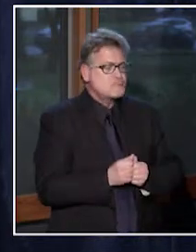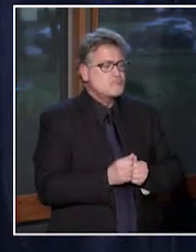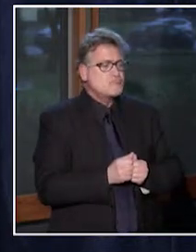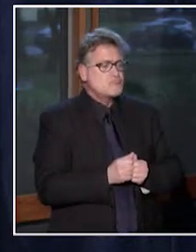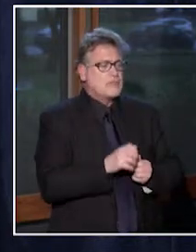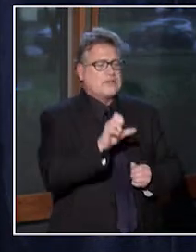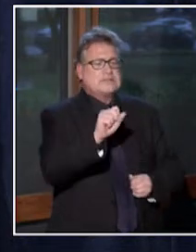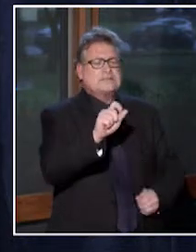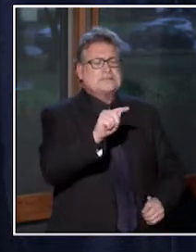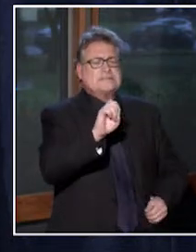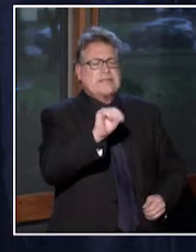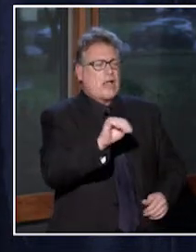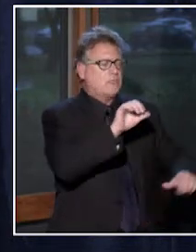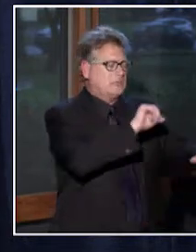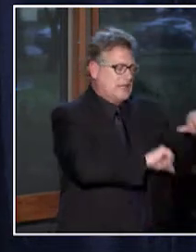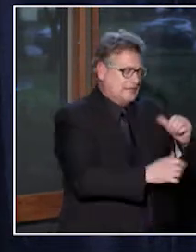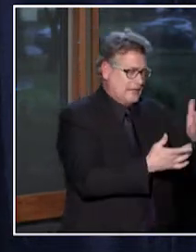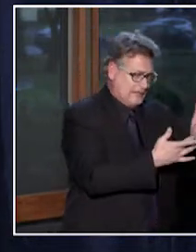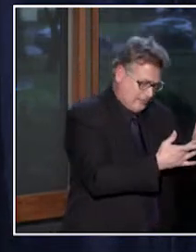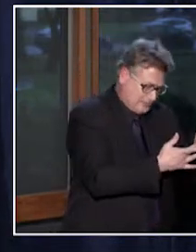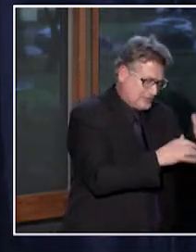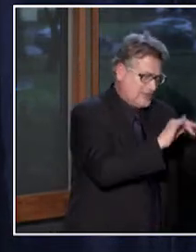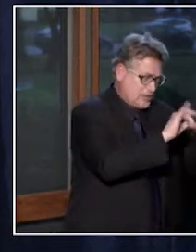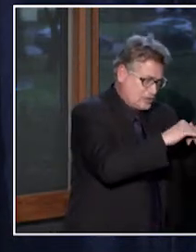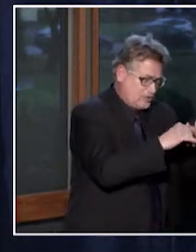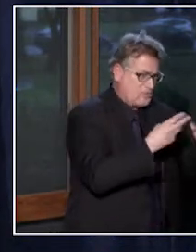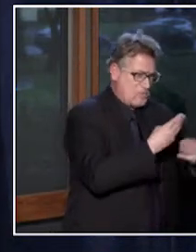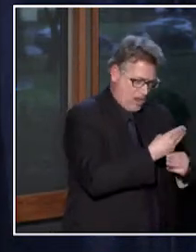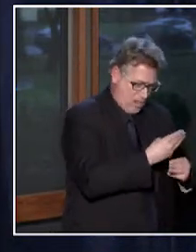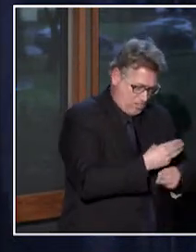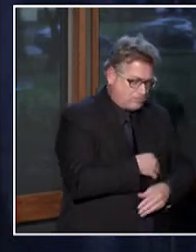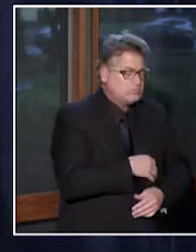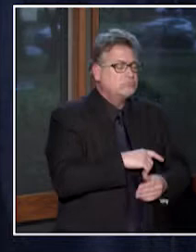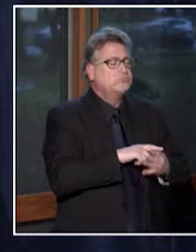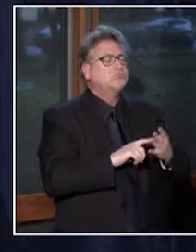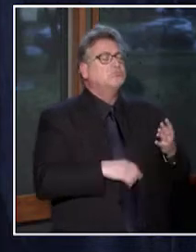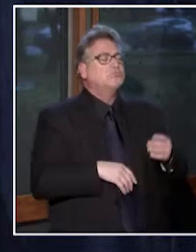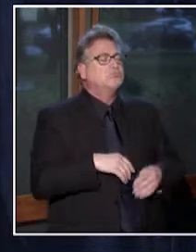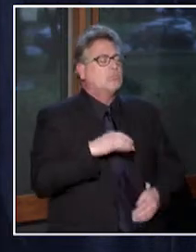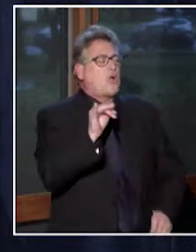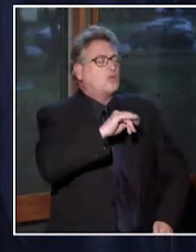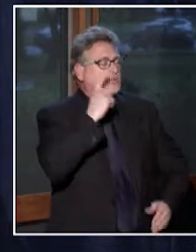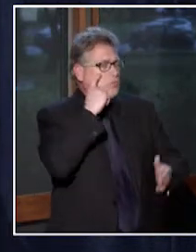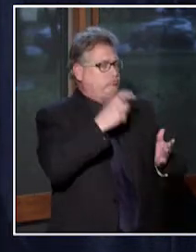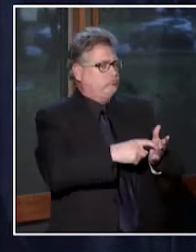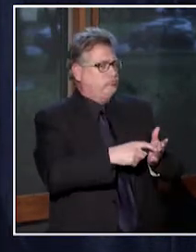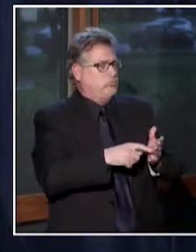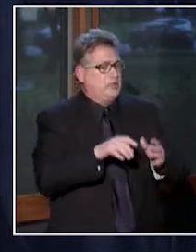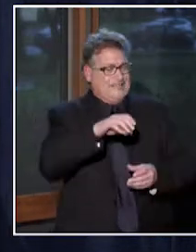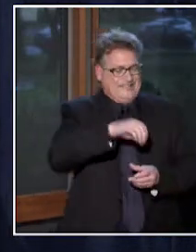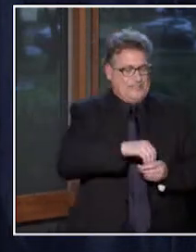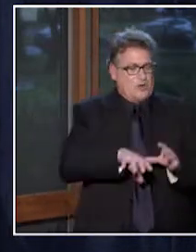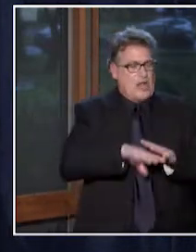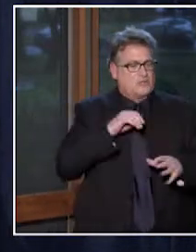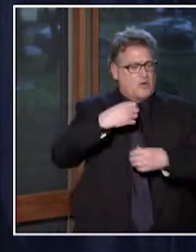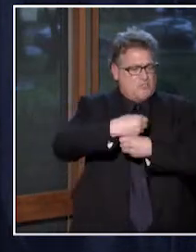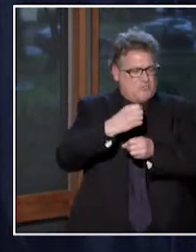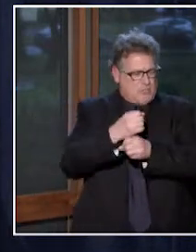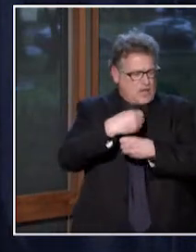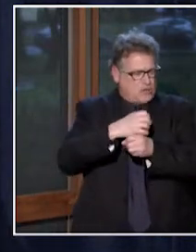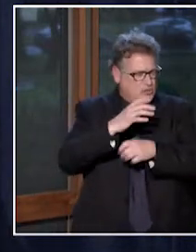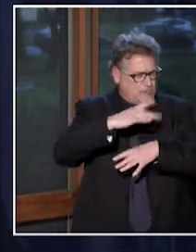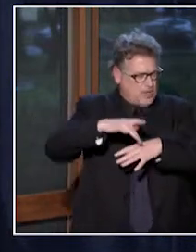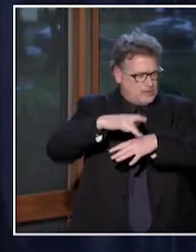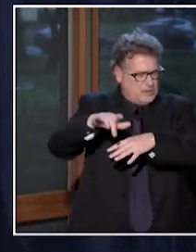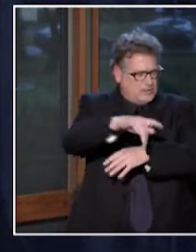STEM, which is science, technology, engineering, and math. Particularly noteworthy are the indoor and outdoor maker spaces. If you haven't seen them,